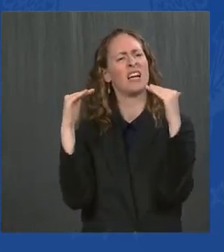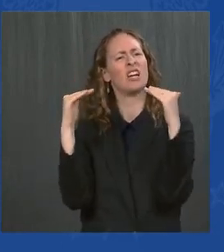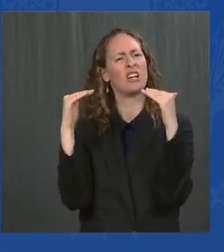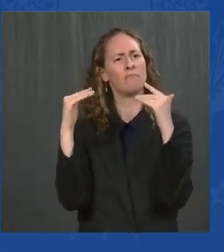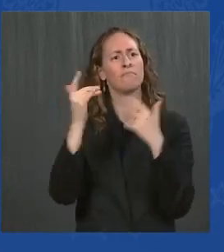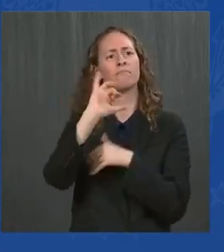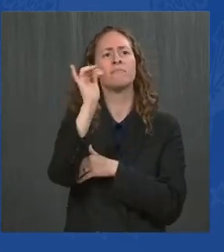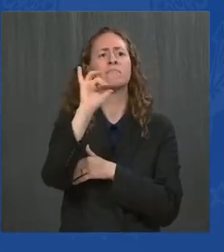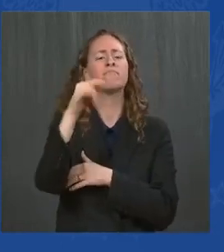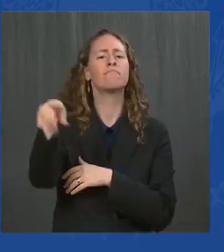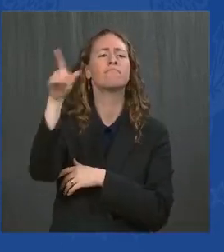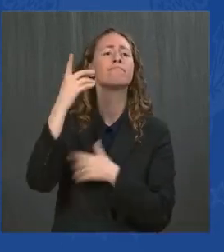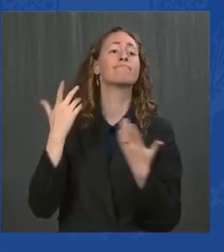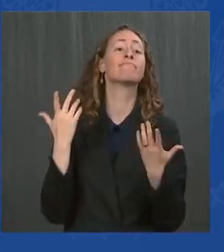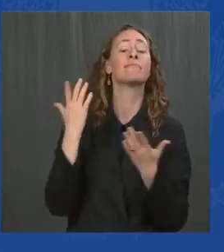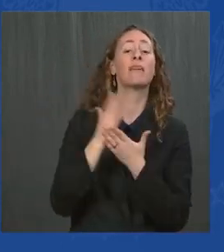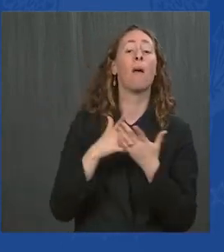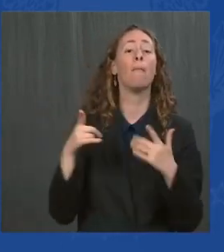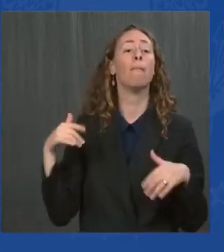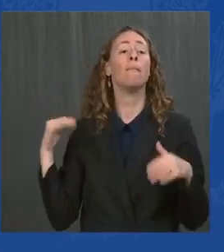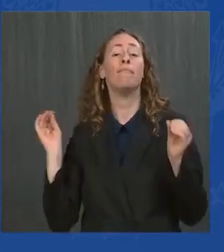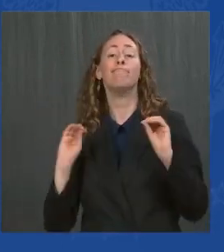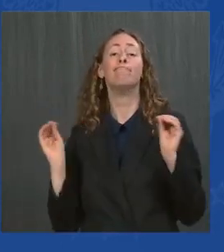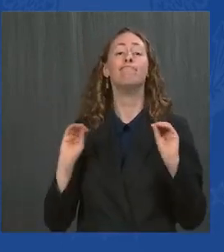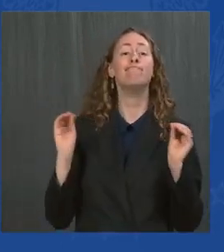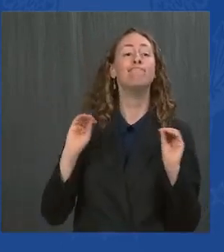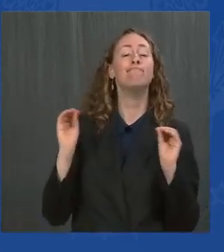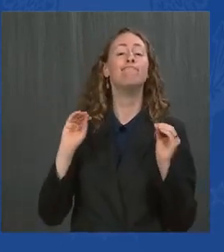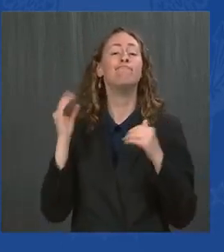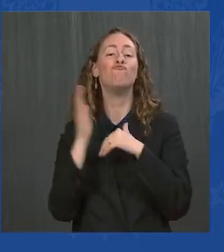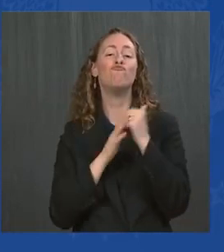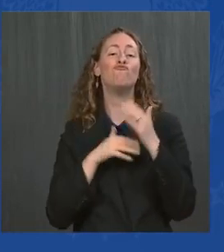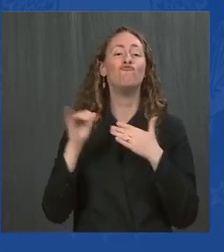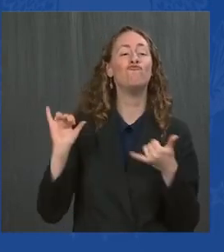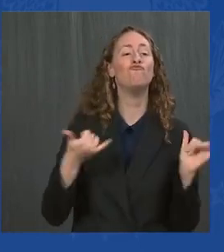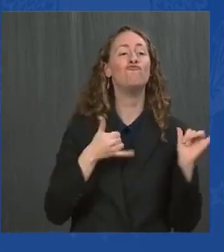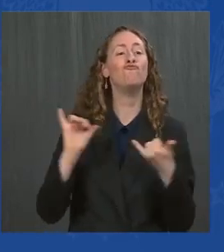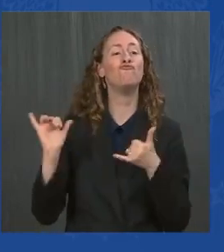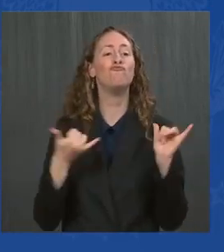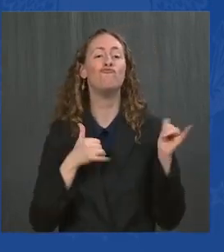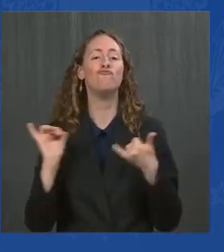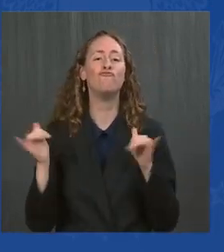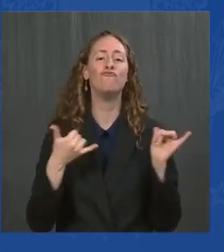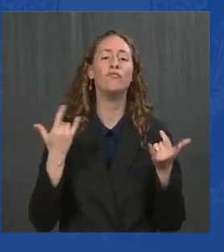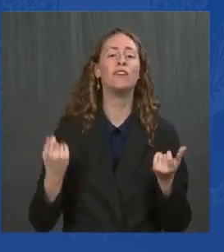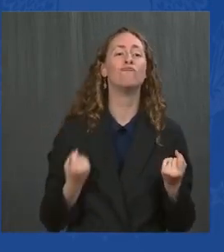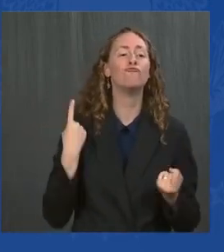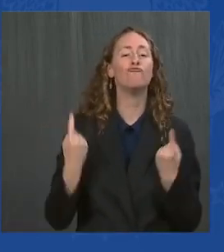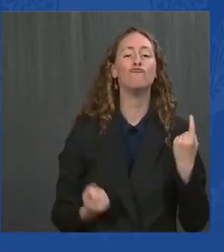well. I've seen no evidence to suggest that it's going to cost jobs or cost,